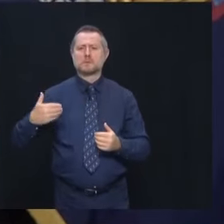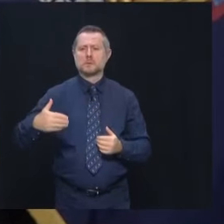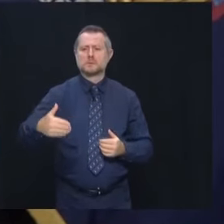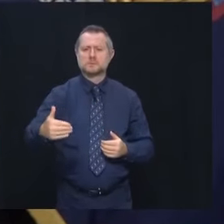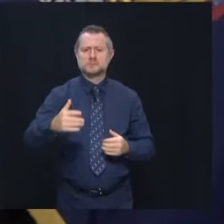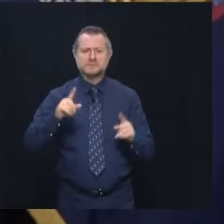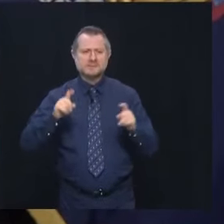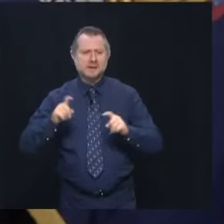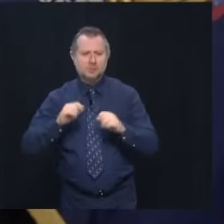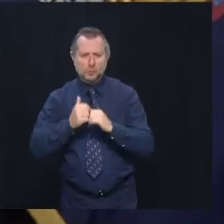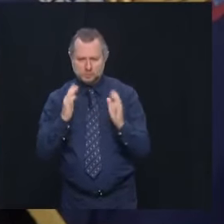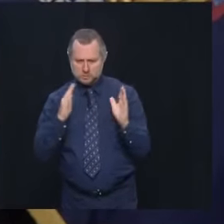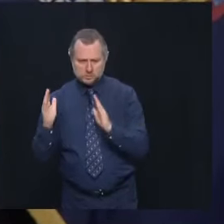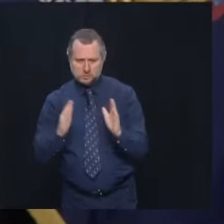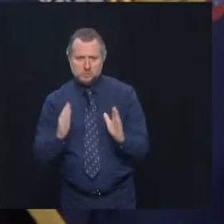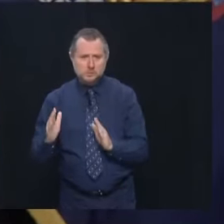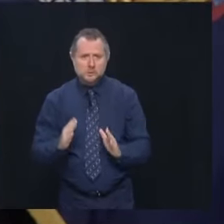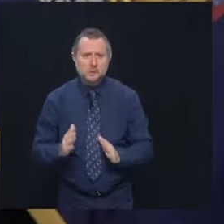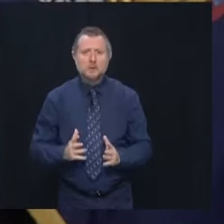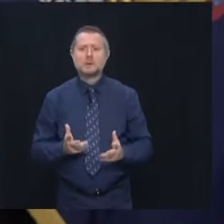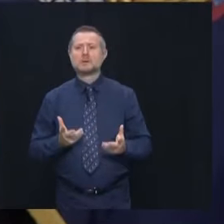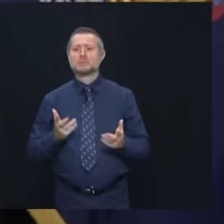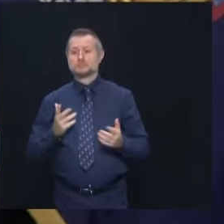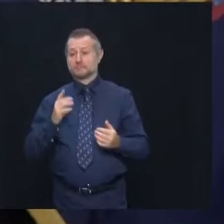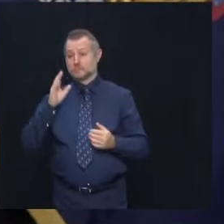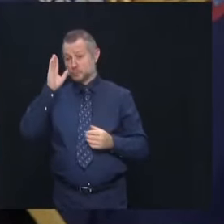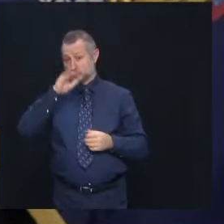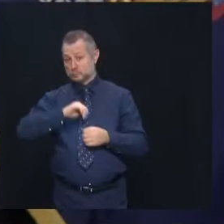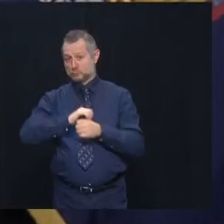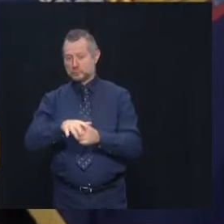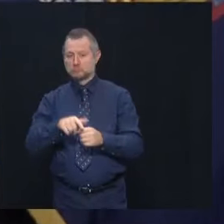tests? Because this goes like this, right?